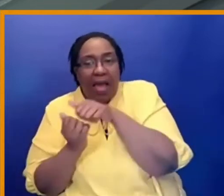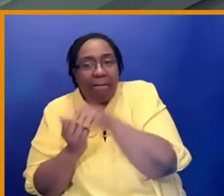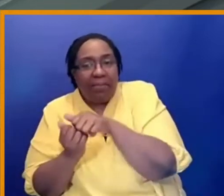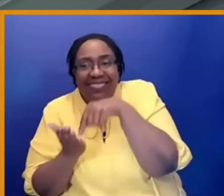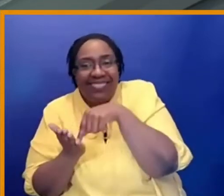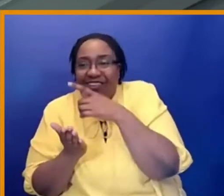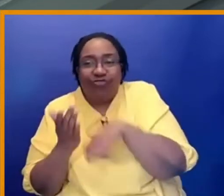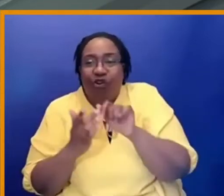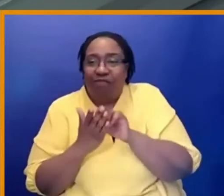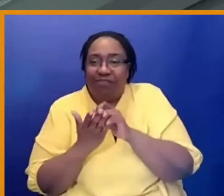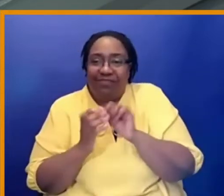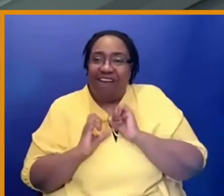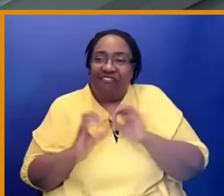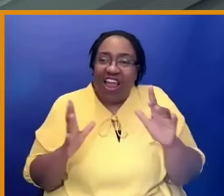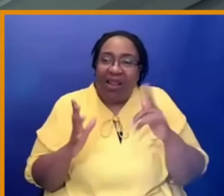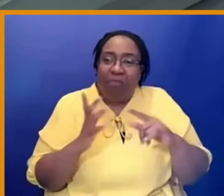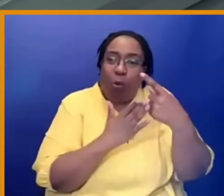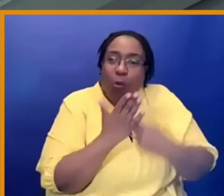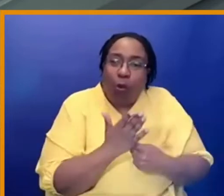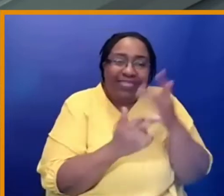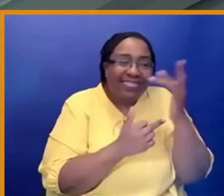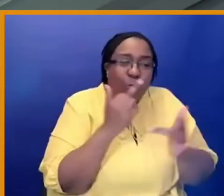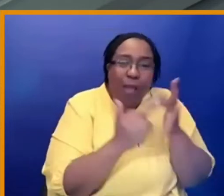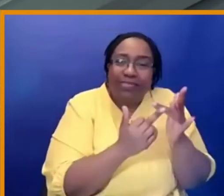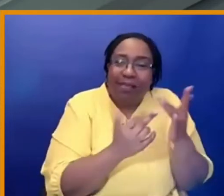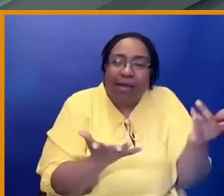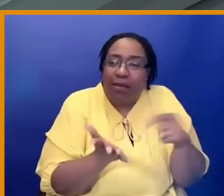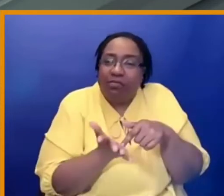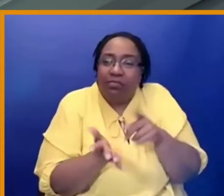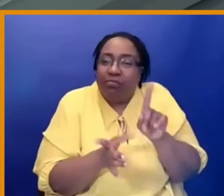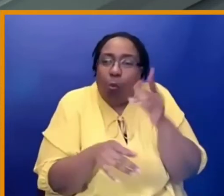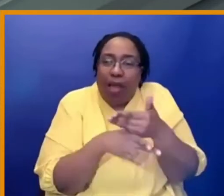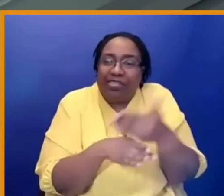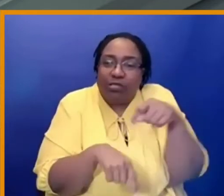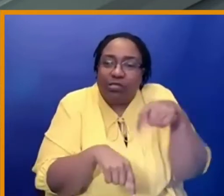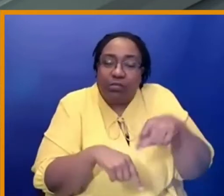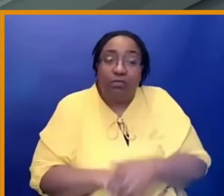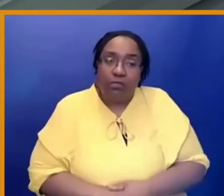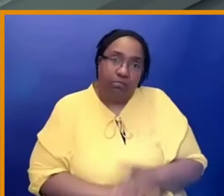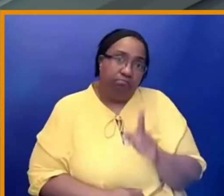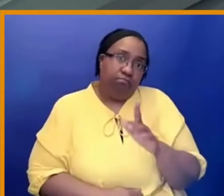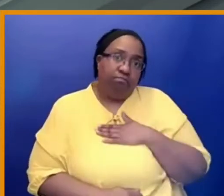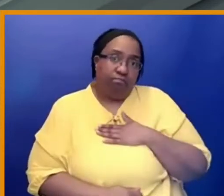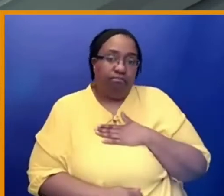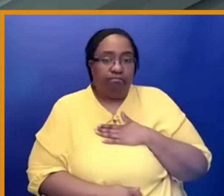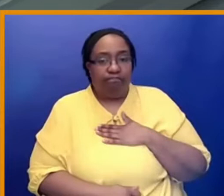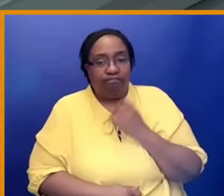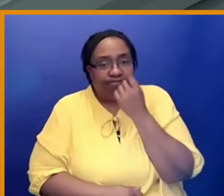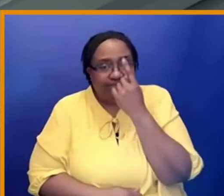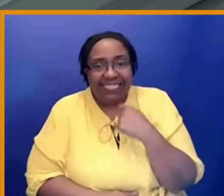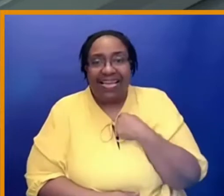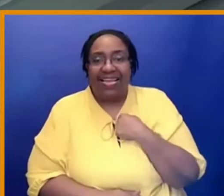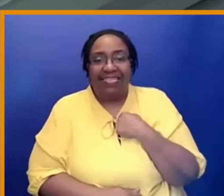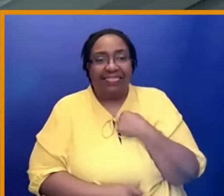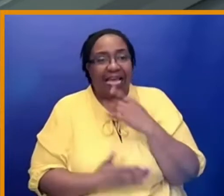drafting advice for amendments is available? So I think I totally understand the frustration that might have led to this